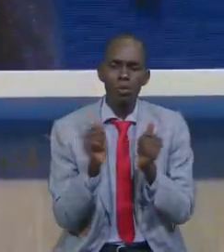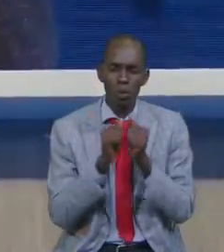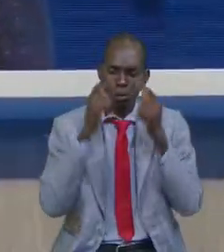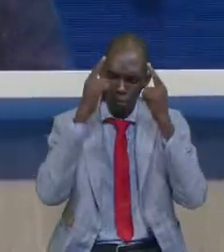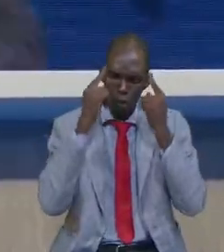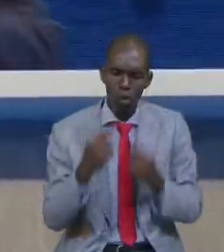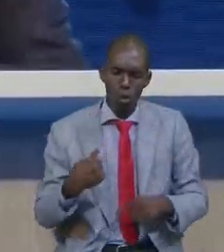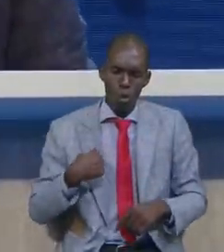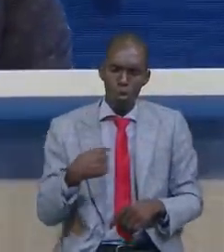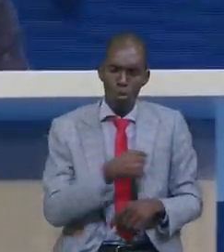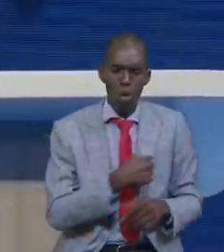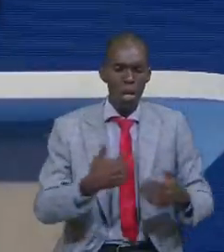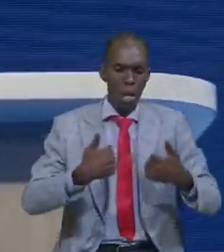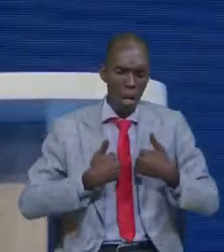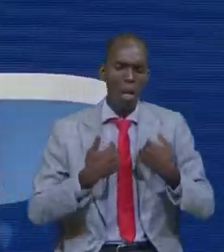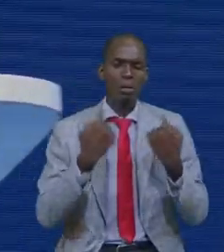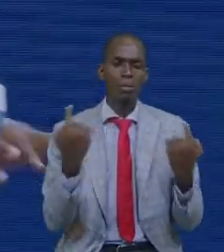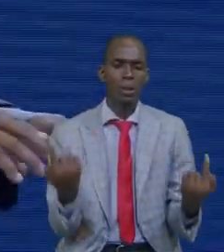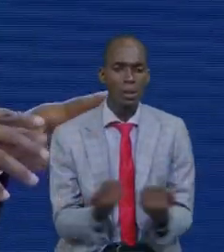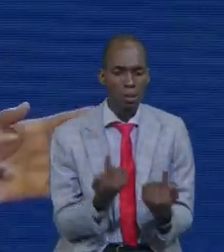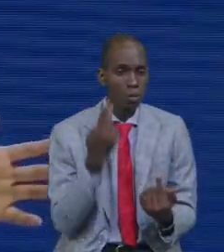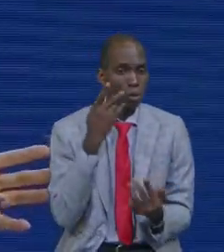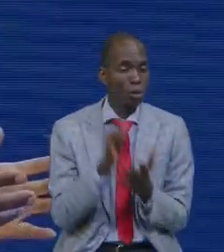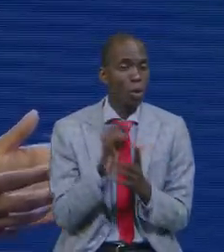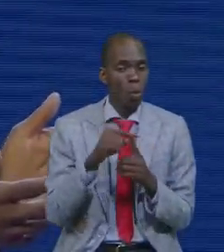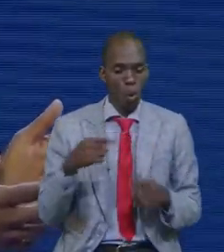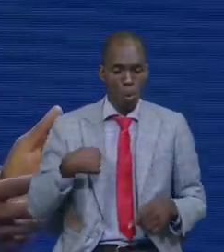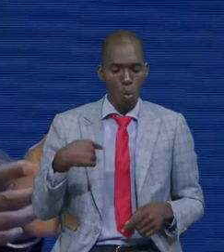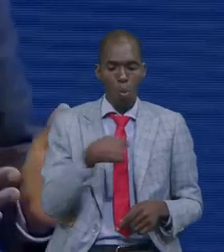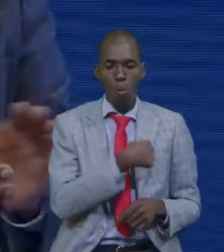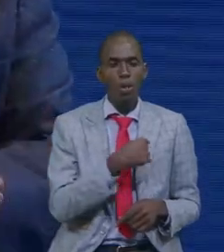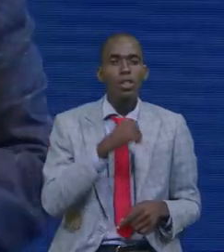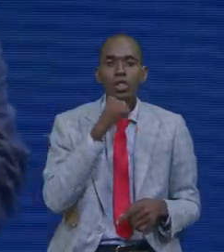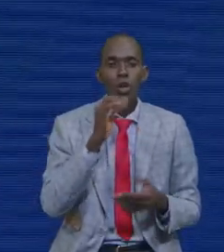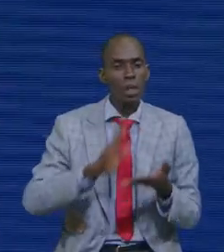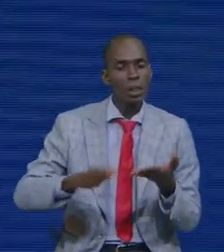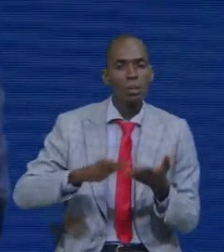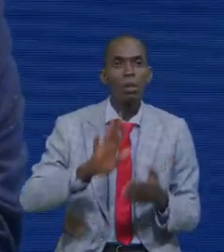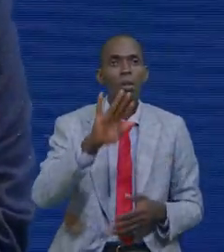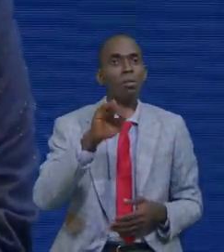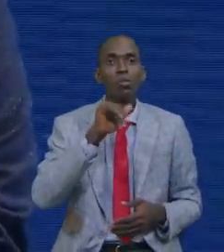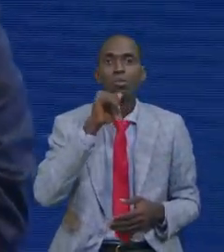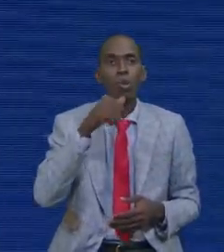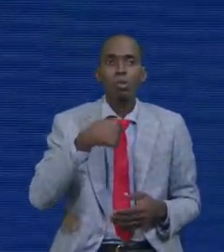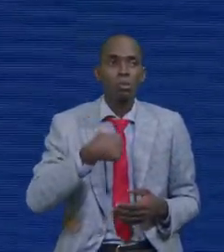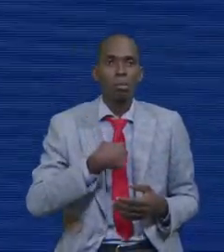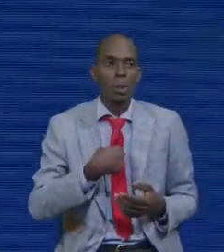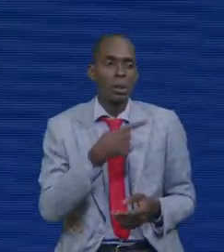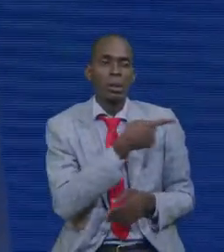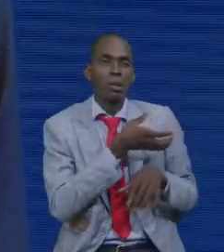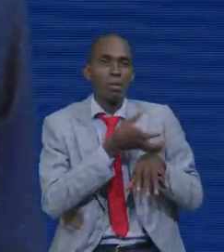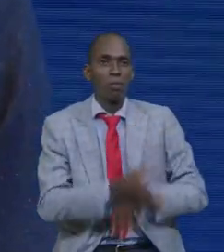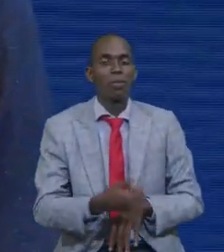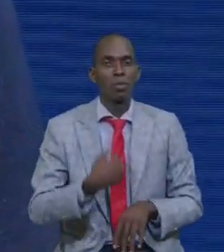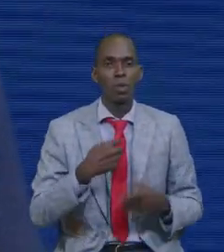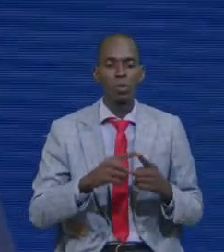it. They didn't say, it's my environment that made me do it. They didn't go